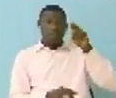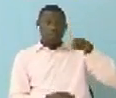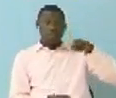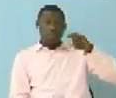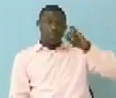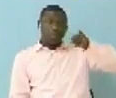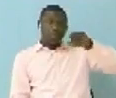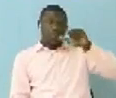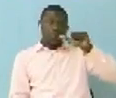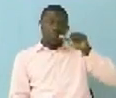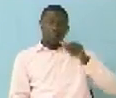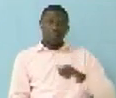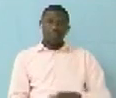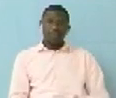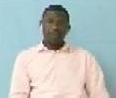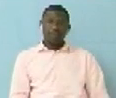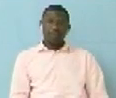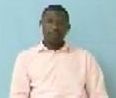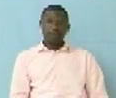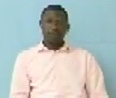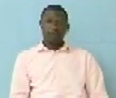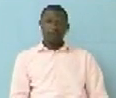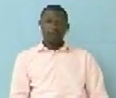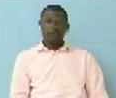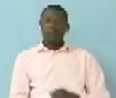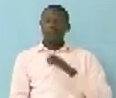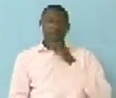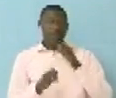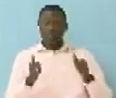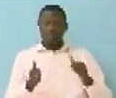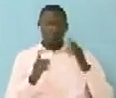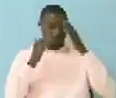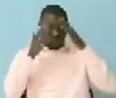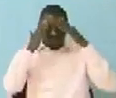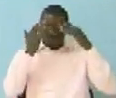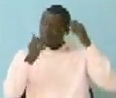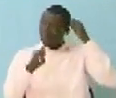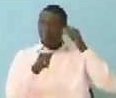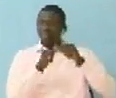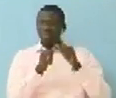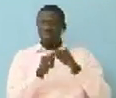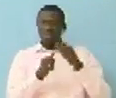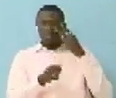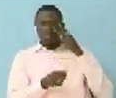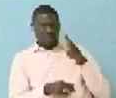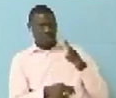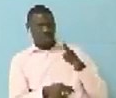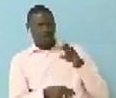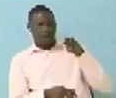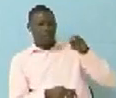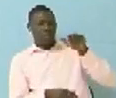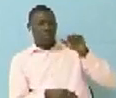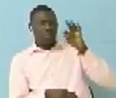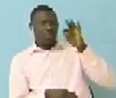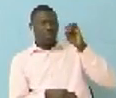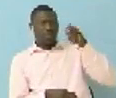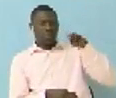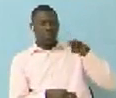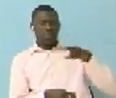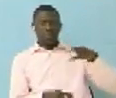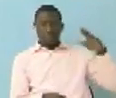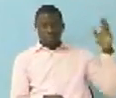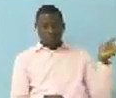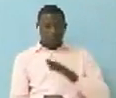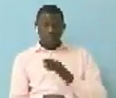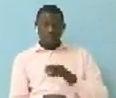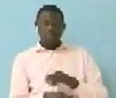Chairman, I cannot remember seeing Martin slapping him. Chairman, Hakilo Mamuta, Kafoko Martin Jele Ayatulu. Certainly,